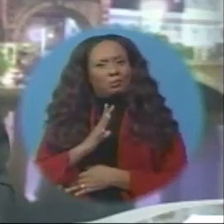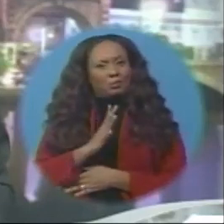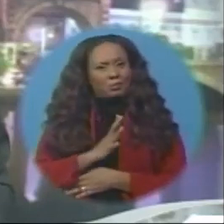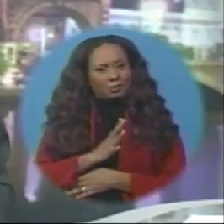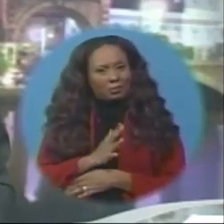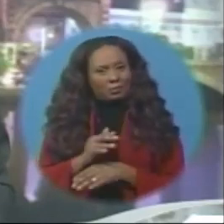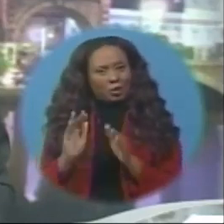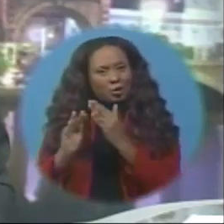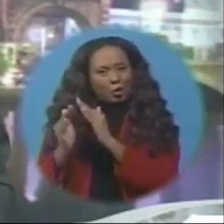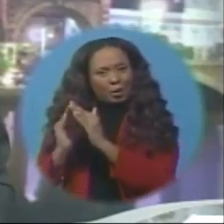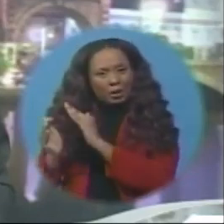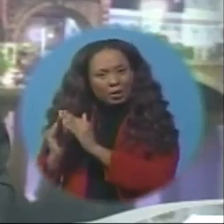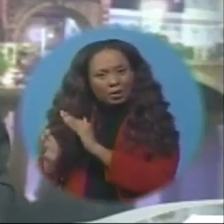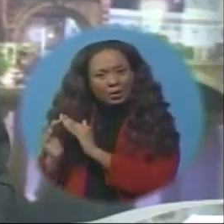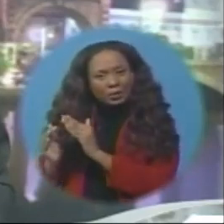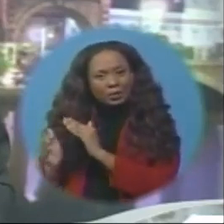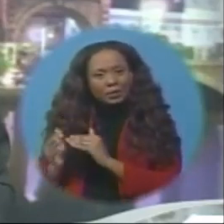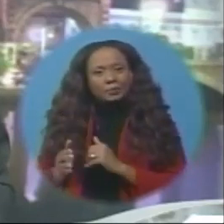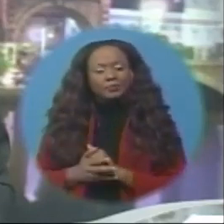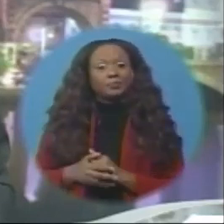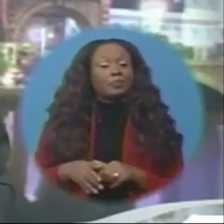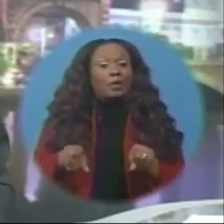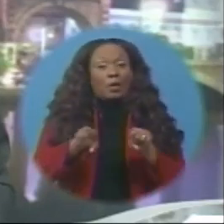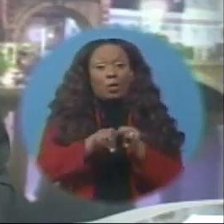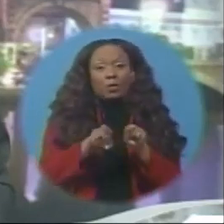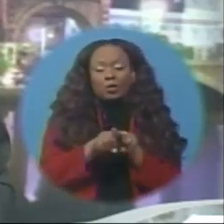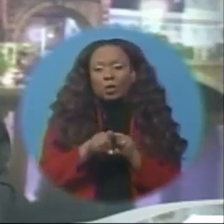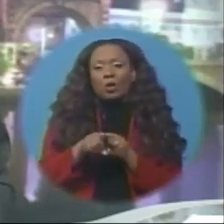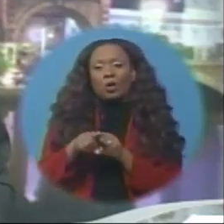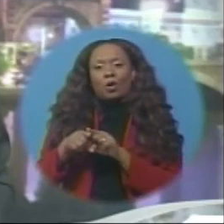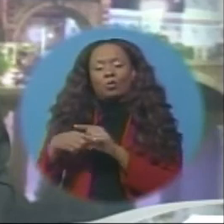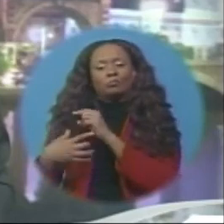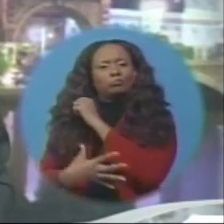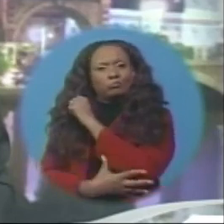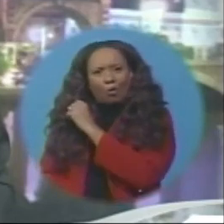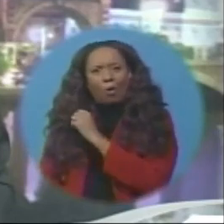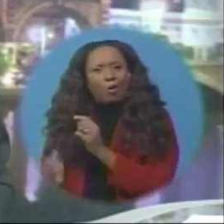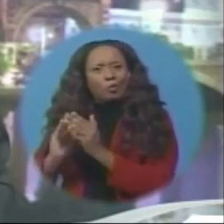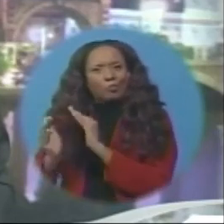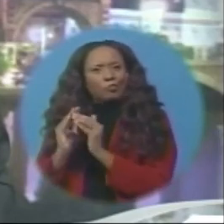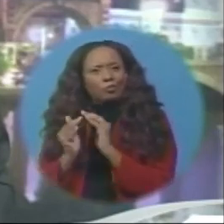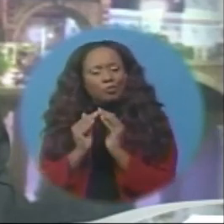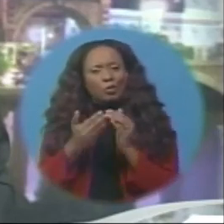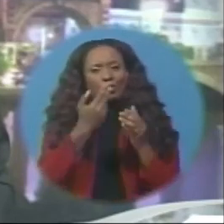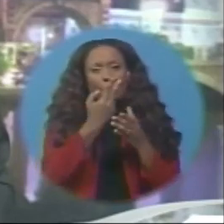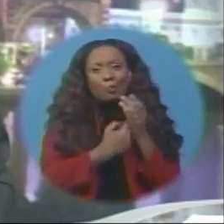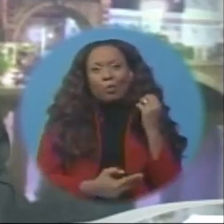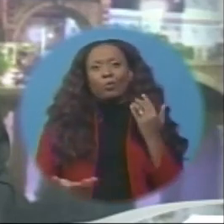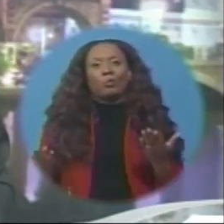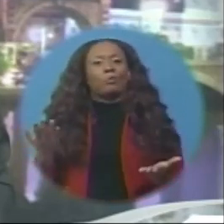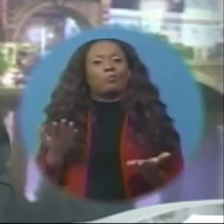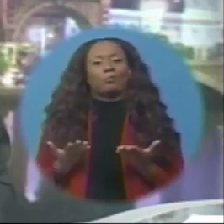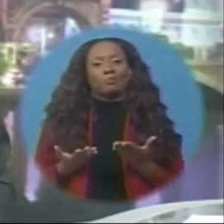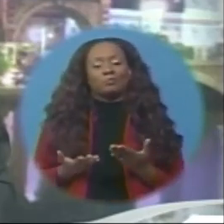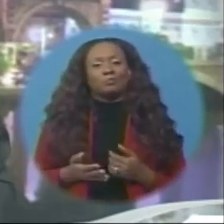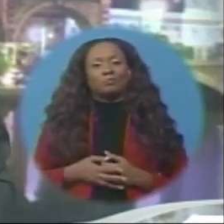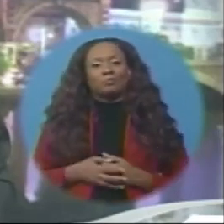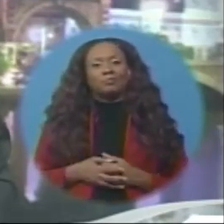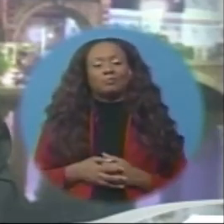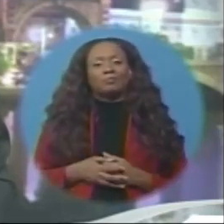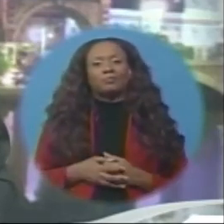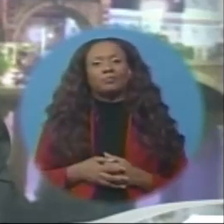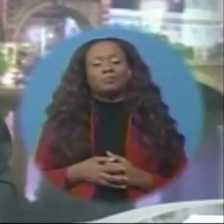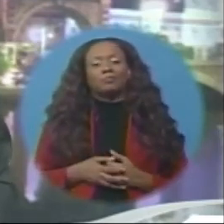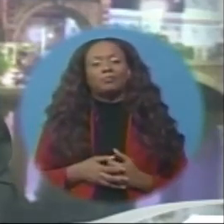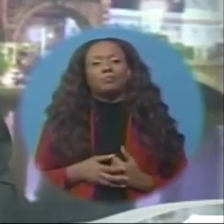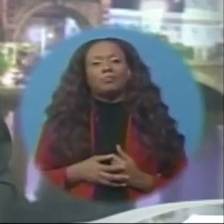Park, Cherry Gardens, and Meadowbrook, St. Andrew, as well as areas in the lower socioeconomic zones.